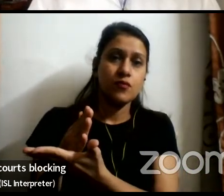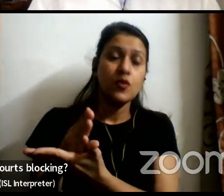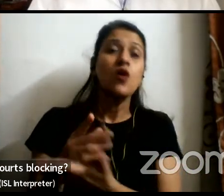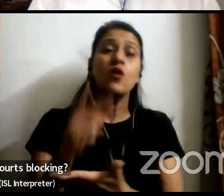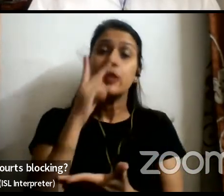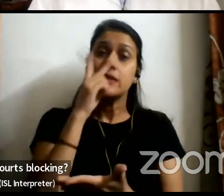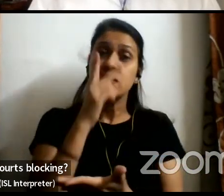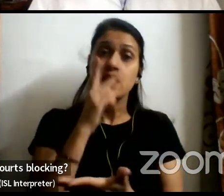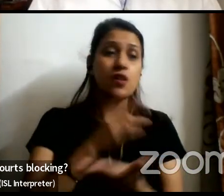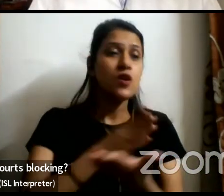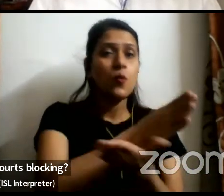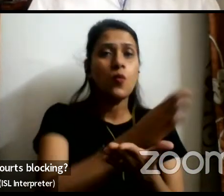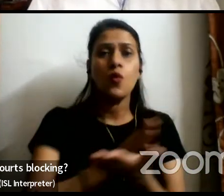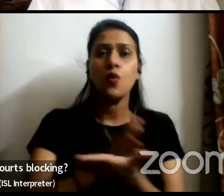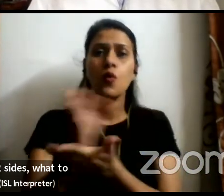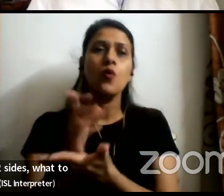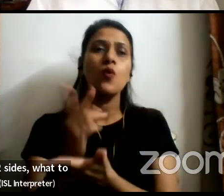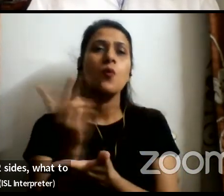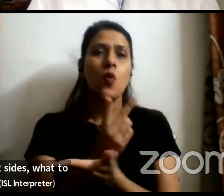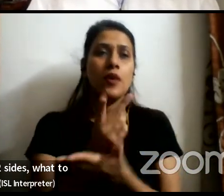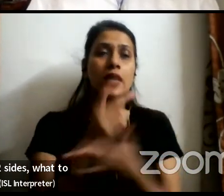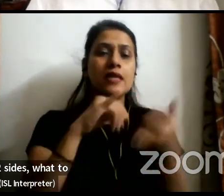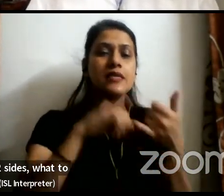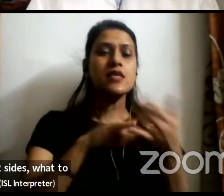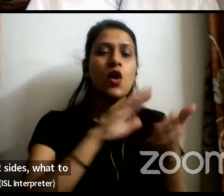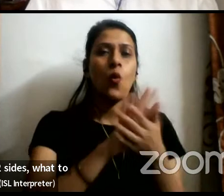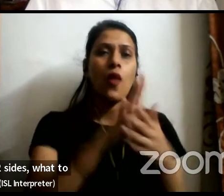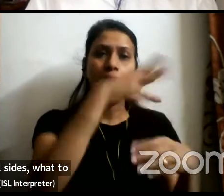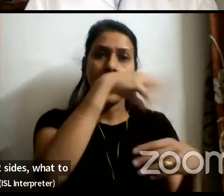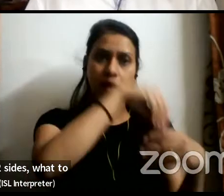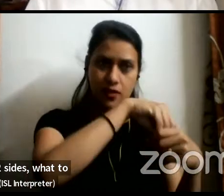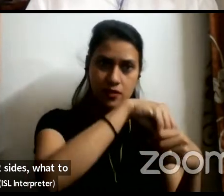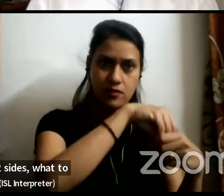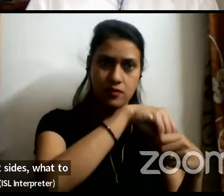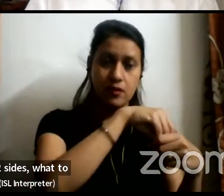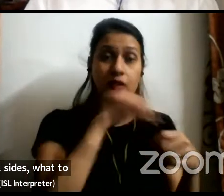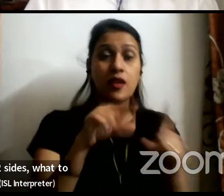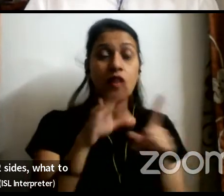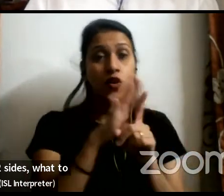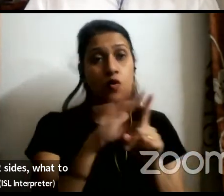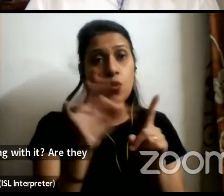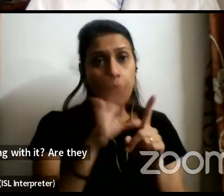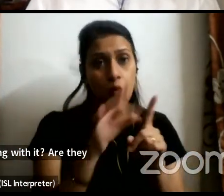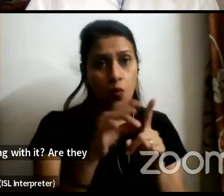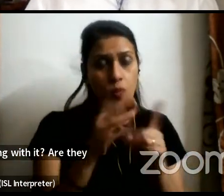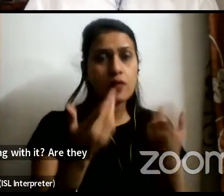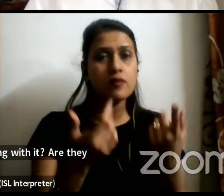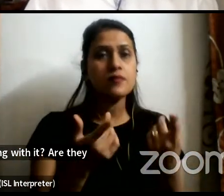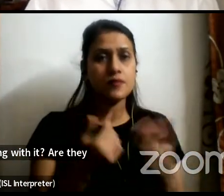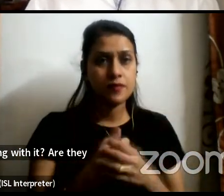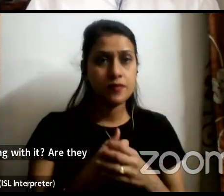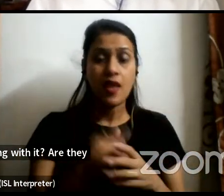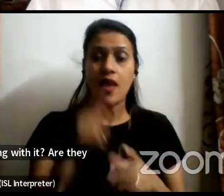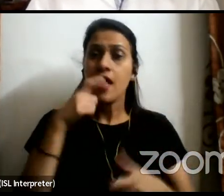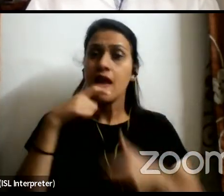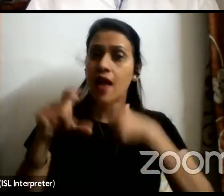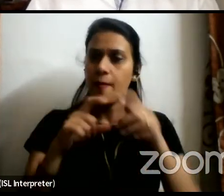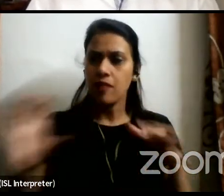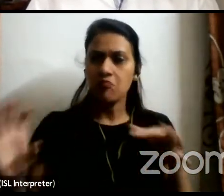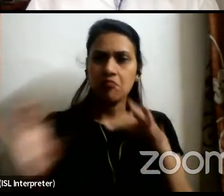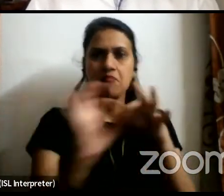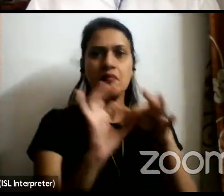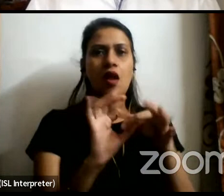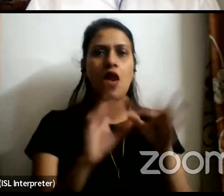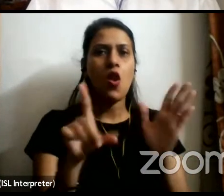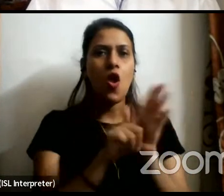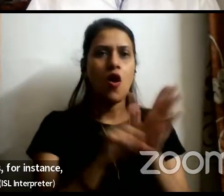to what extent are the stakeholders engaging with it? Are they taking it up? Are they filing complaints? For instance, under competition